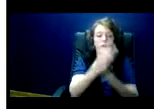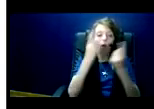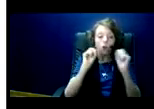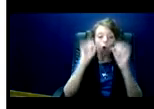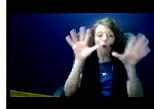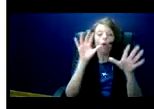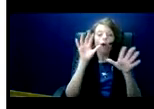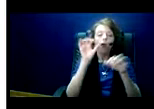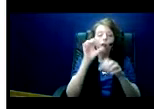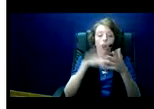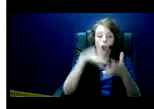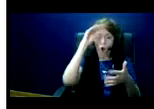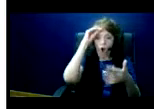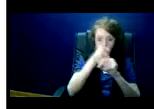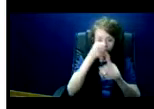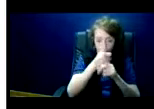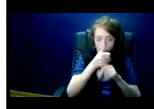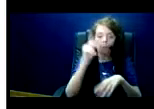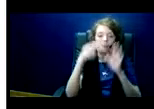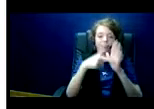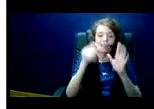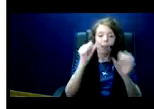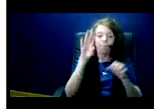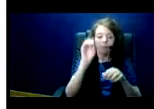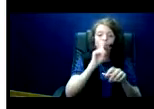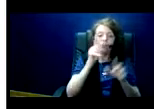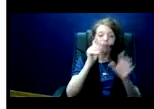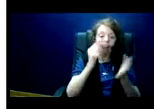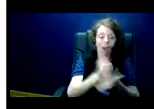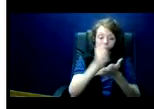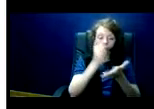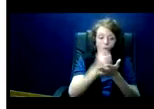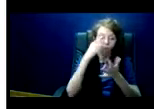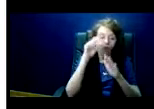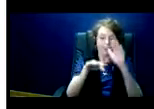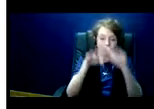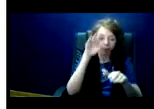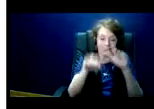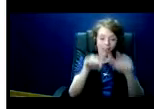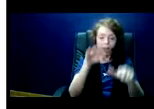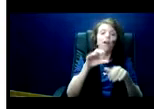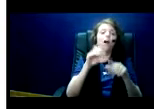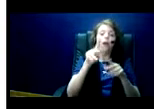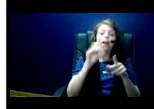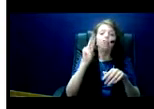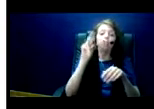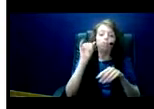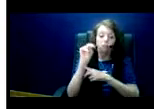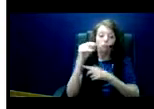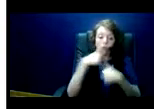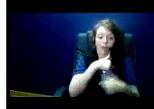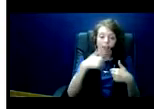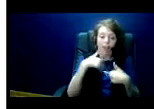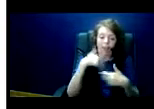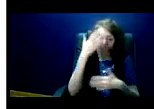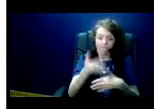we're in this Zoom call. So these can be really helpful to get that step by step. Susan, if you want to play this bit of the video, that would be great.